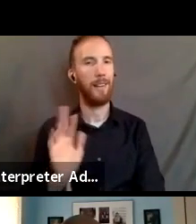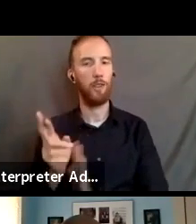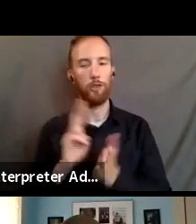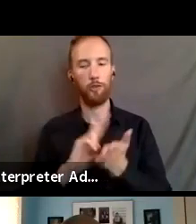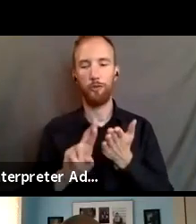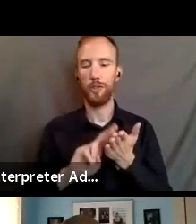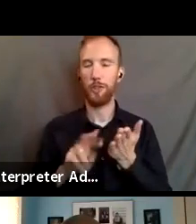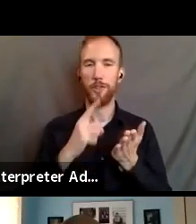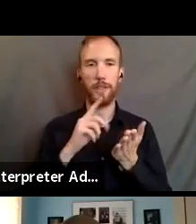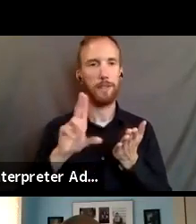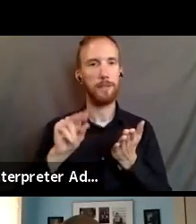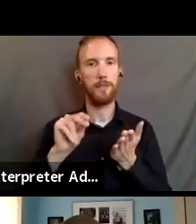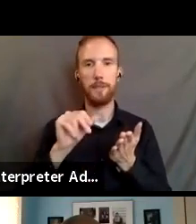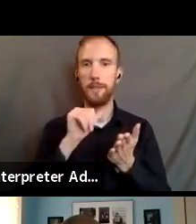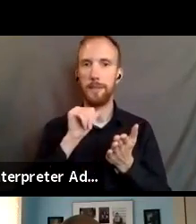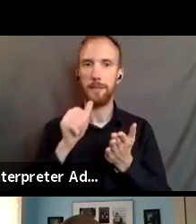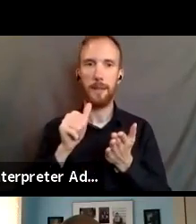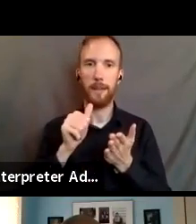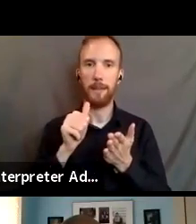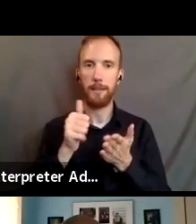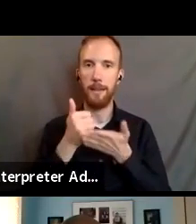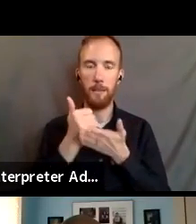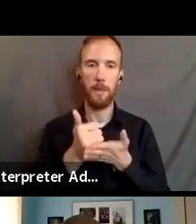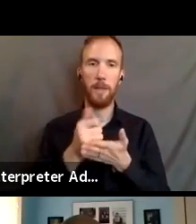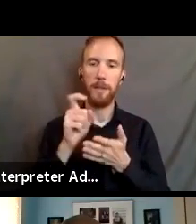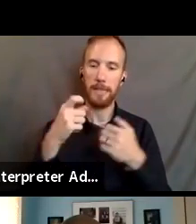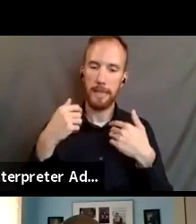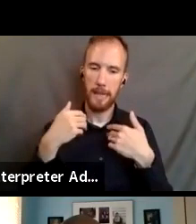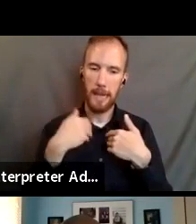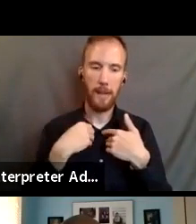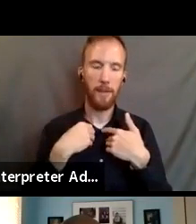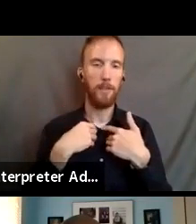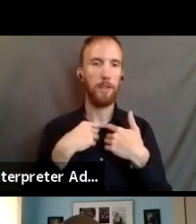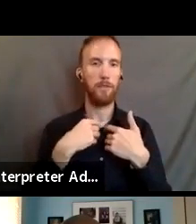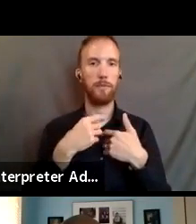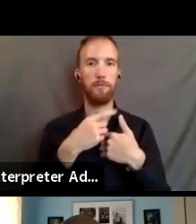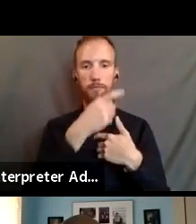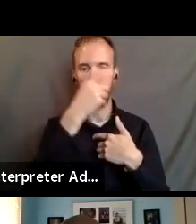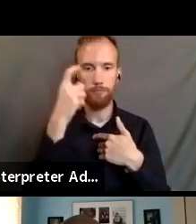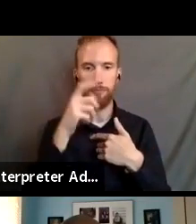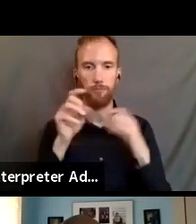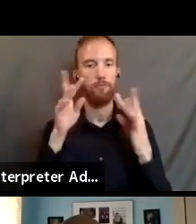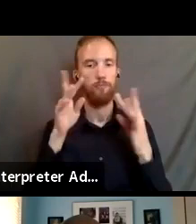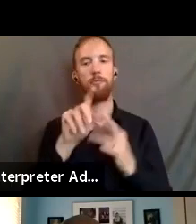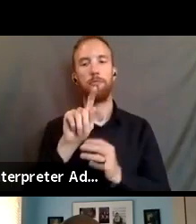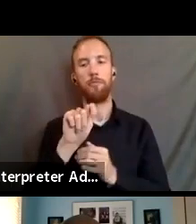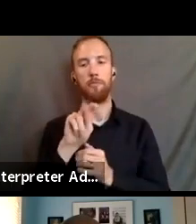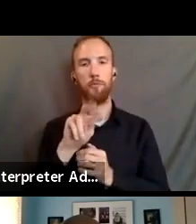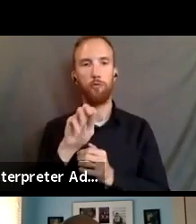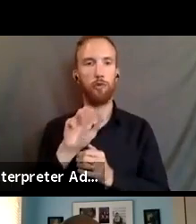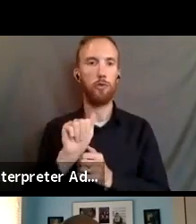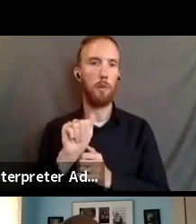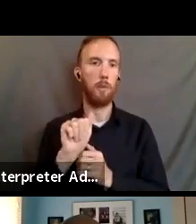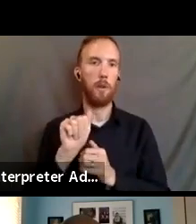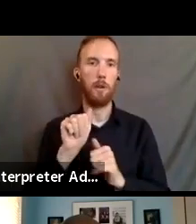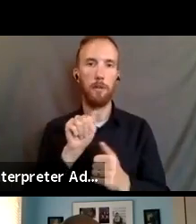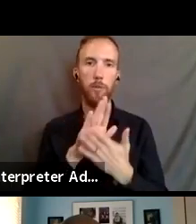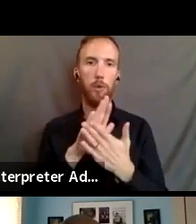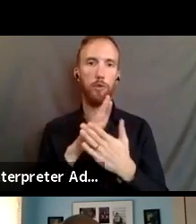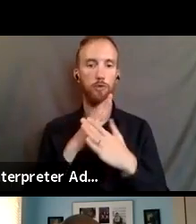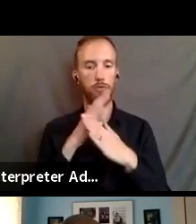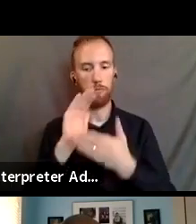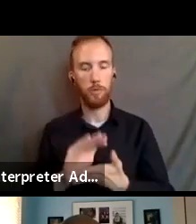trauma-informed approach that is going to be able to prevent that from happening and that means investing in social workers that means investing in